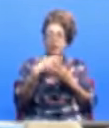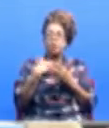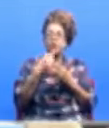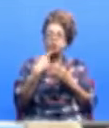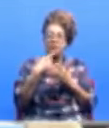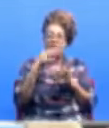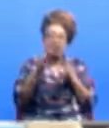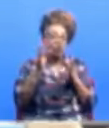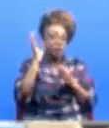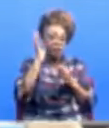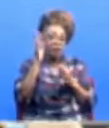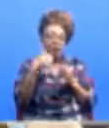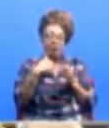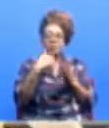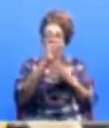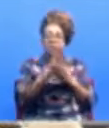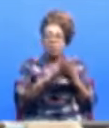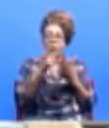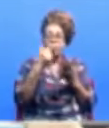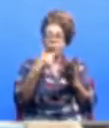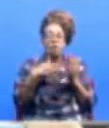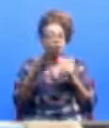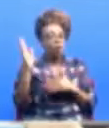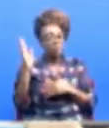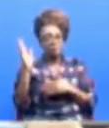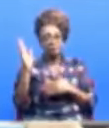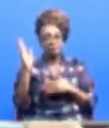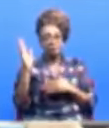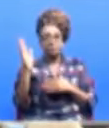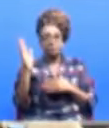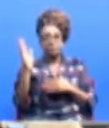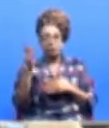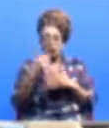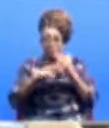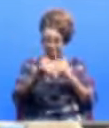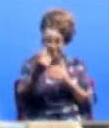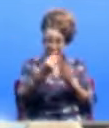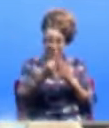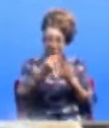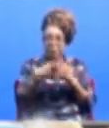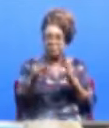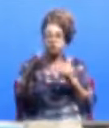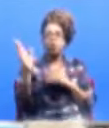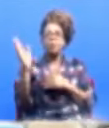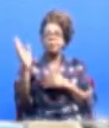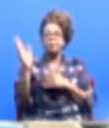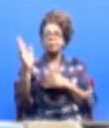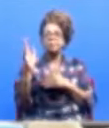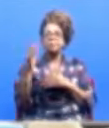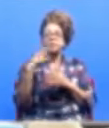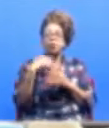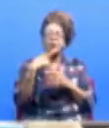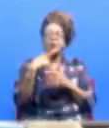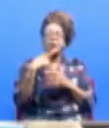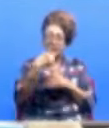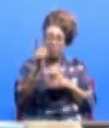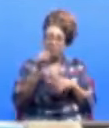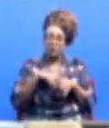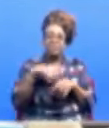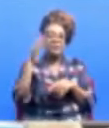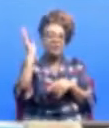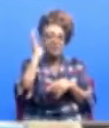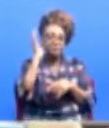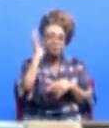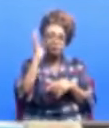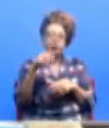ukisikia, kwa sababu kuna wengine ambao wameenda nyumbani. Walilipwa pesa serikali lakini wameenda nyumbani. Mimi nataka niwaambie wakisikia sasa hii. Ya